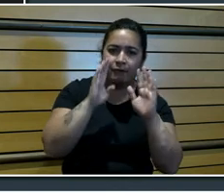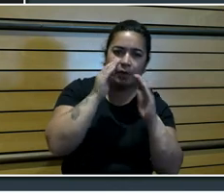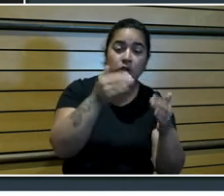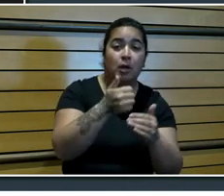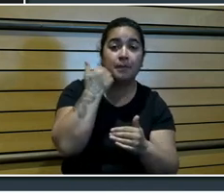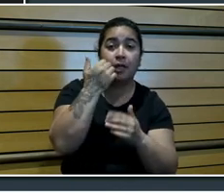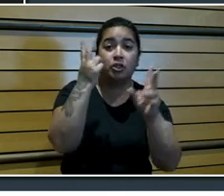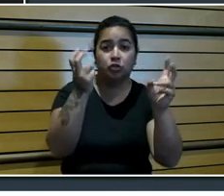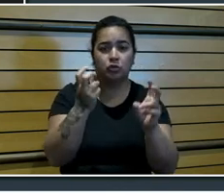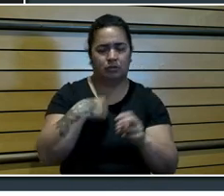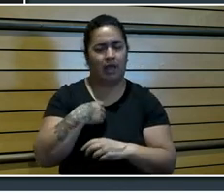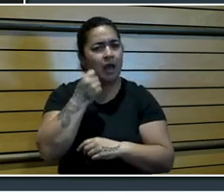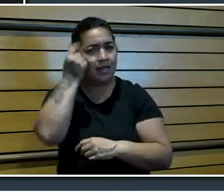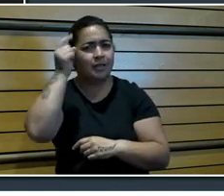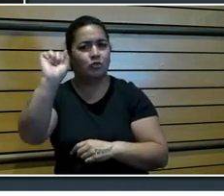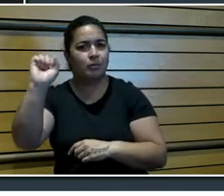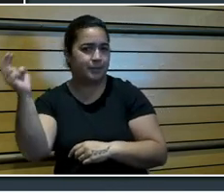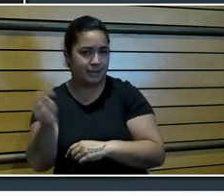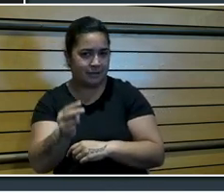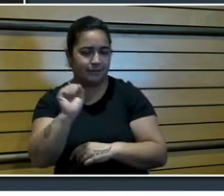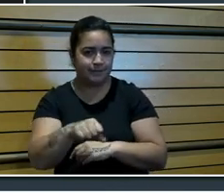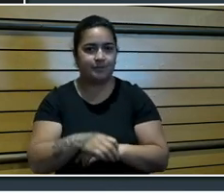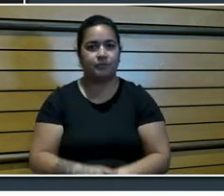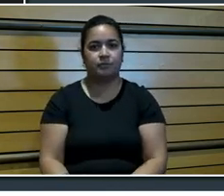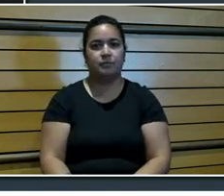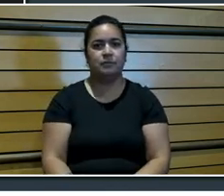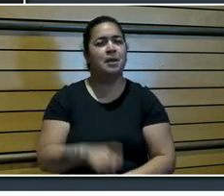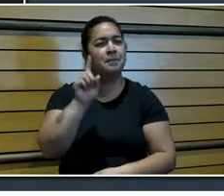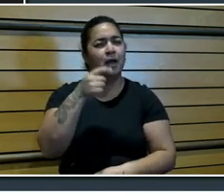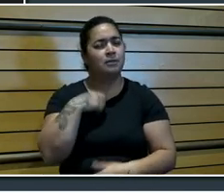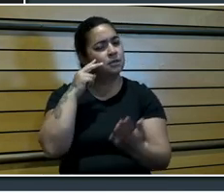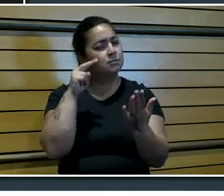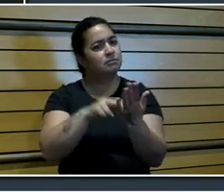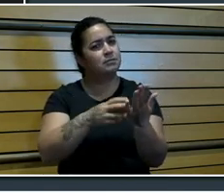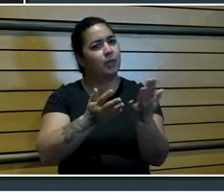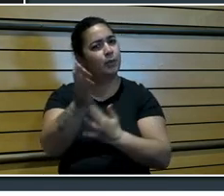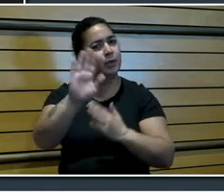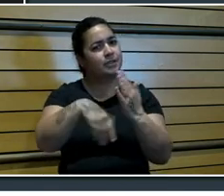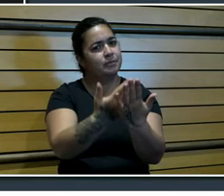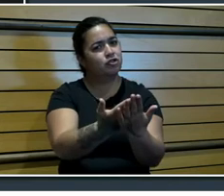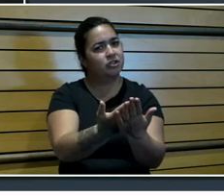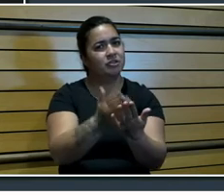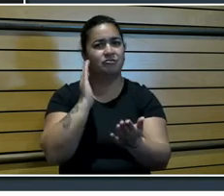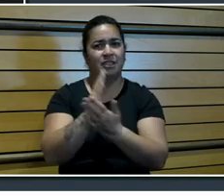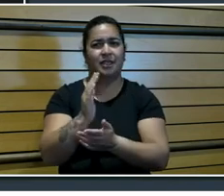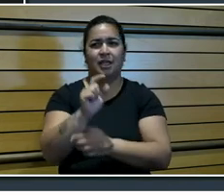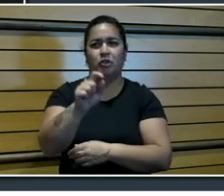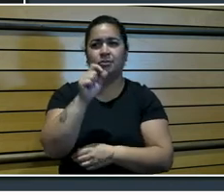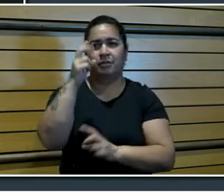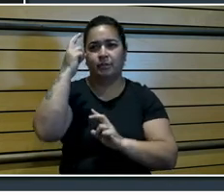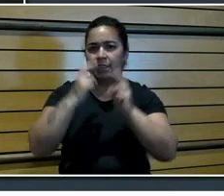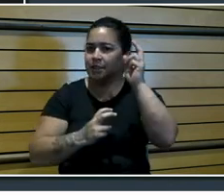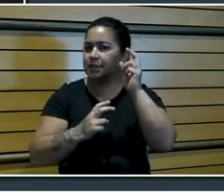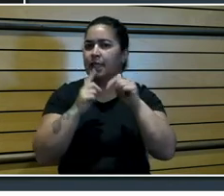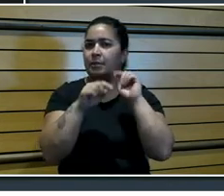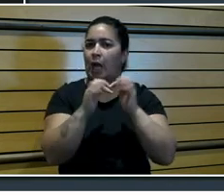I understand that perspective. What I'm seeing in the submissions is actually a bit of a misunderstanding around how Māori